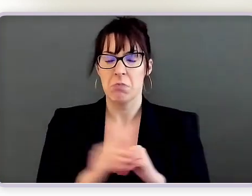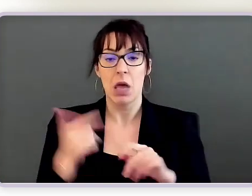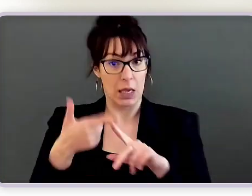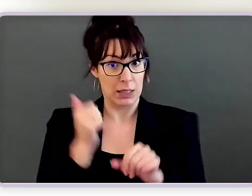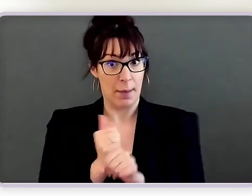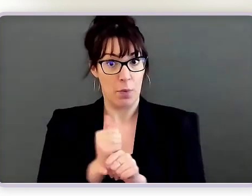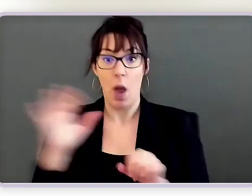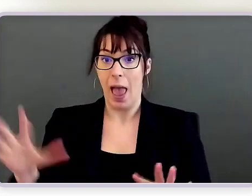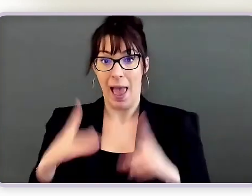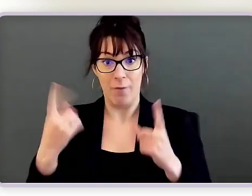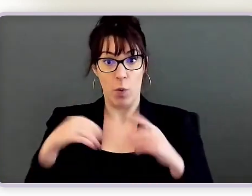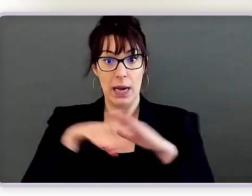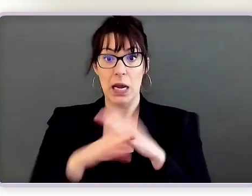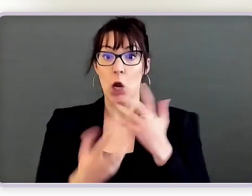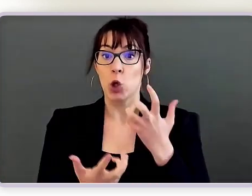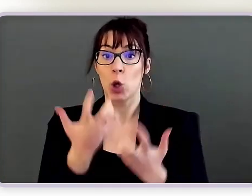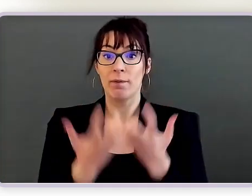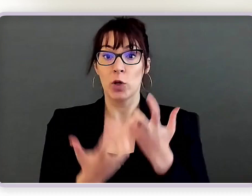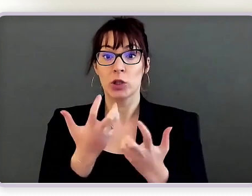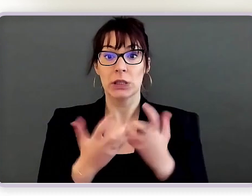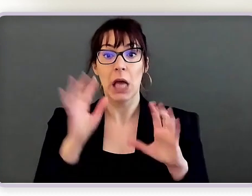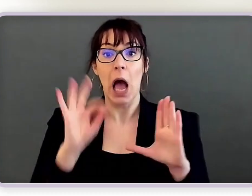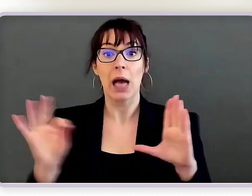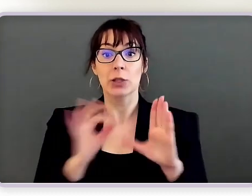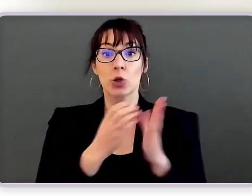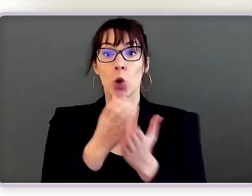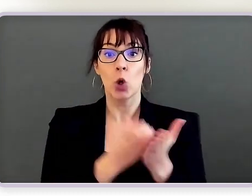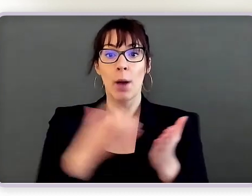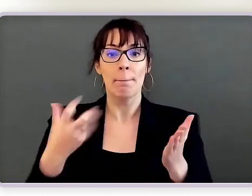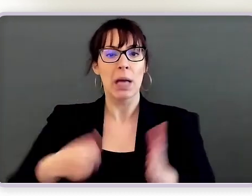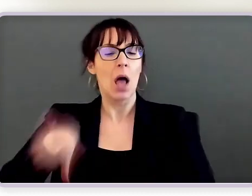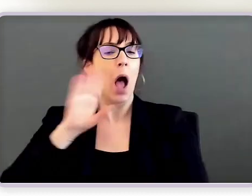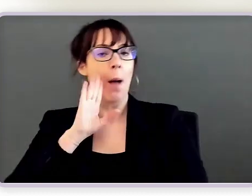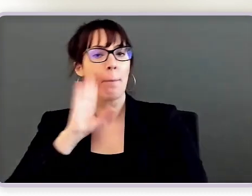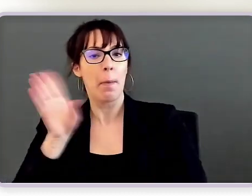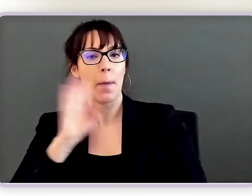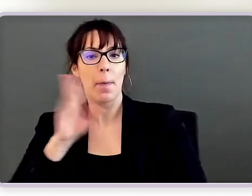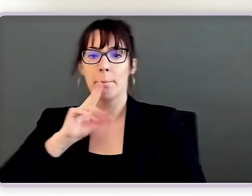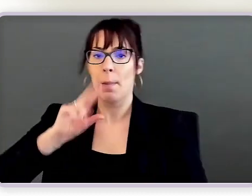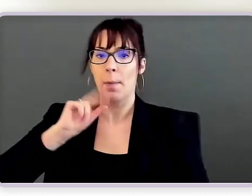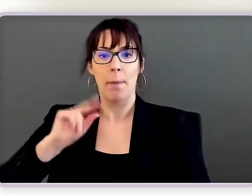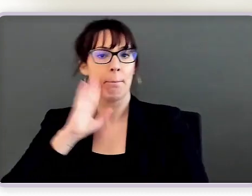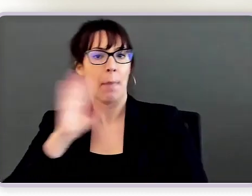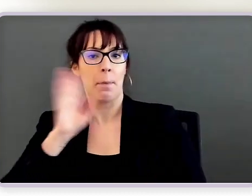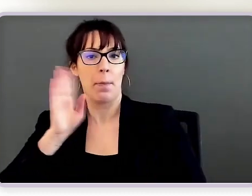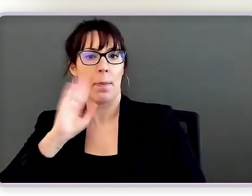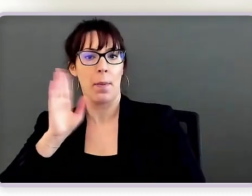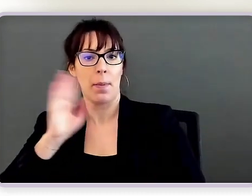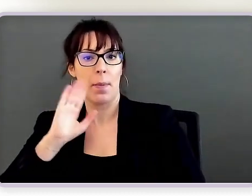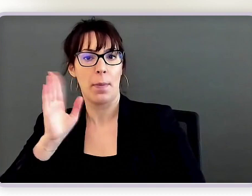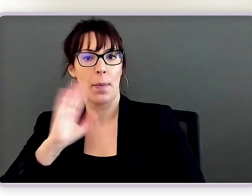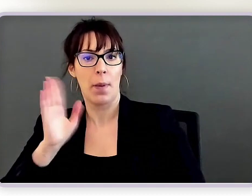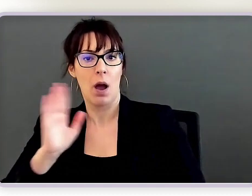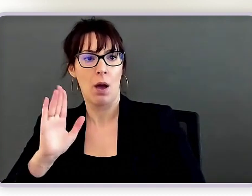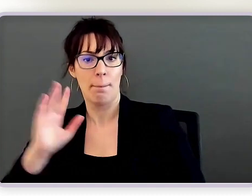has to make an oral presentation on their project to pass the semester, and your client stutters.